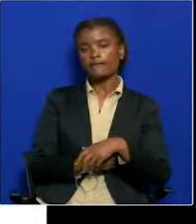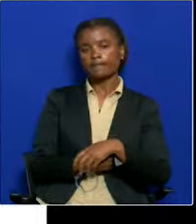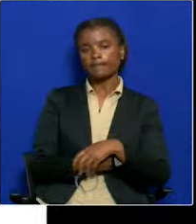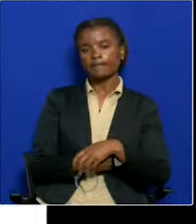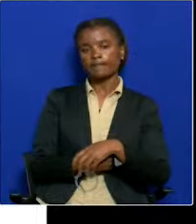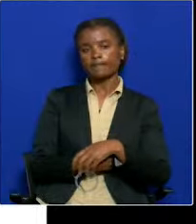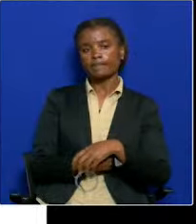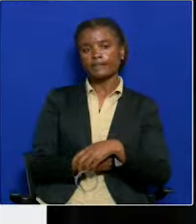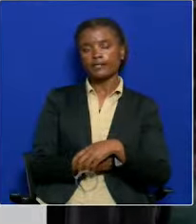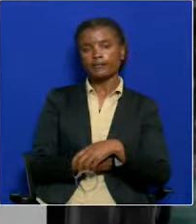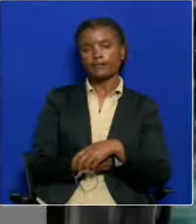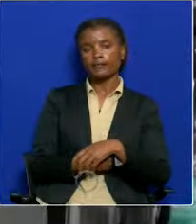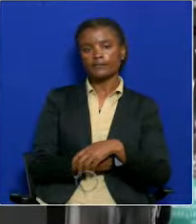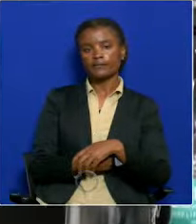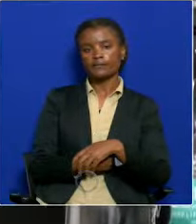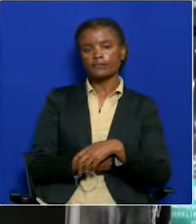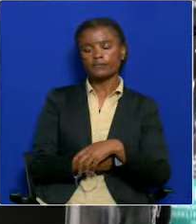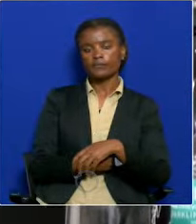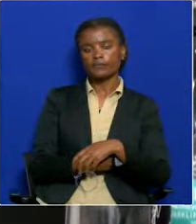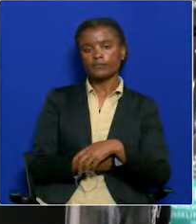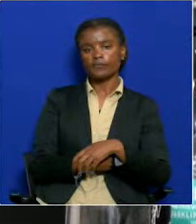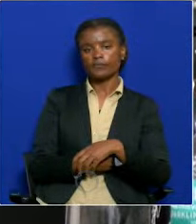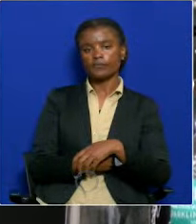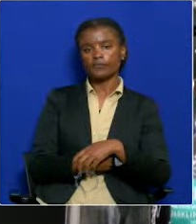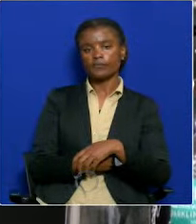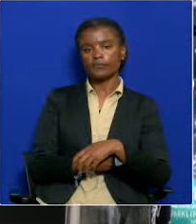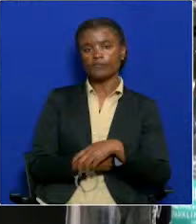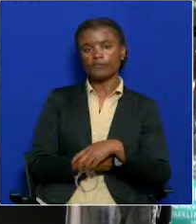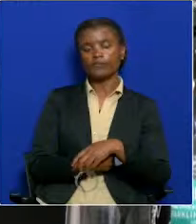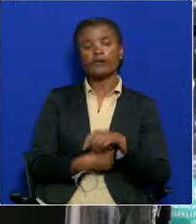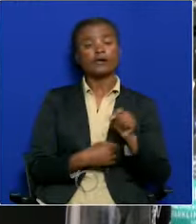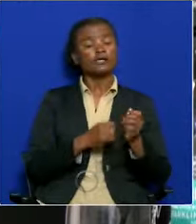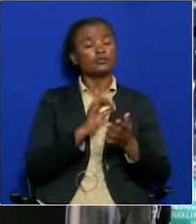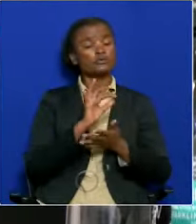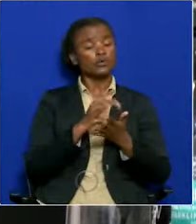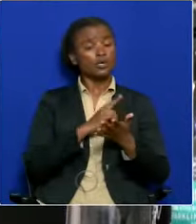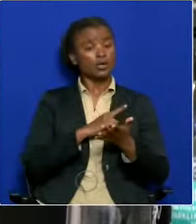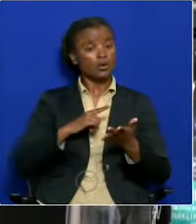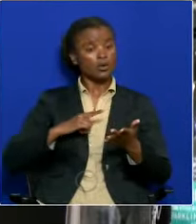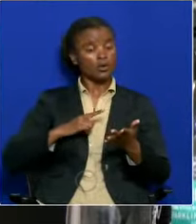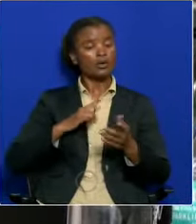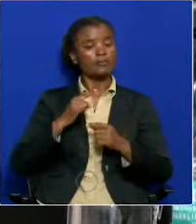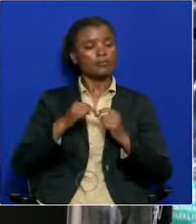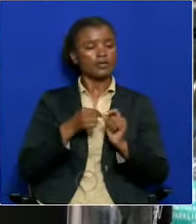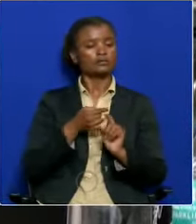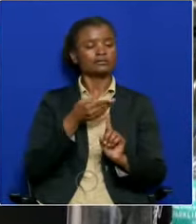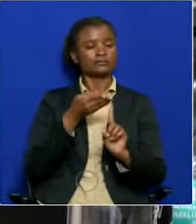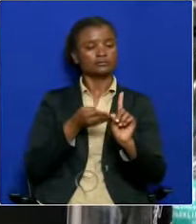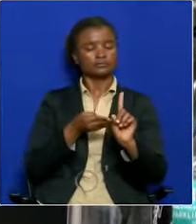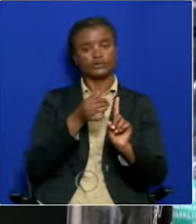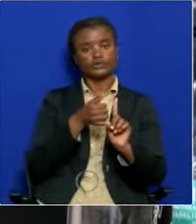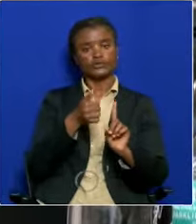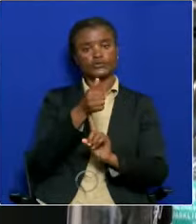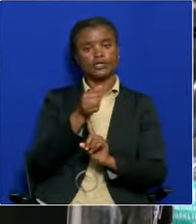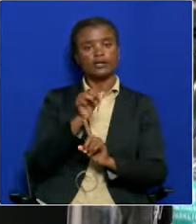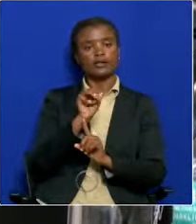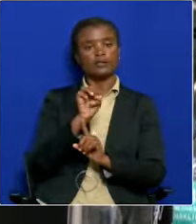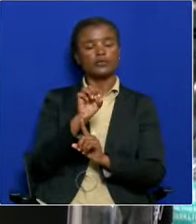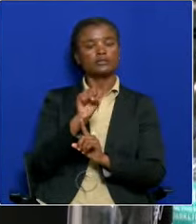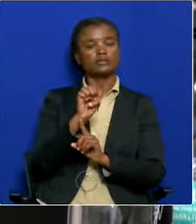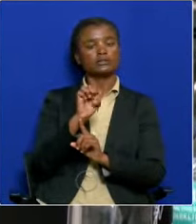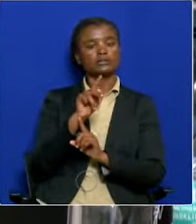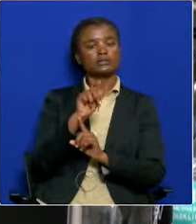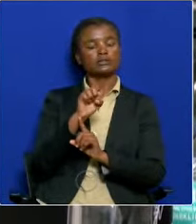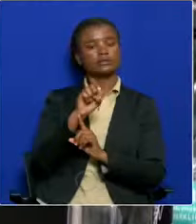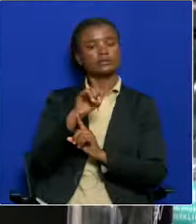the story is long, but it relates to General Musikidi and alleged corrupt